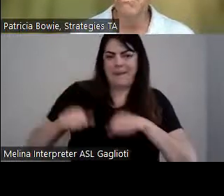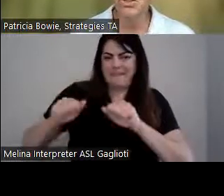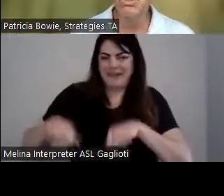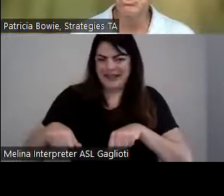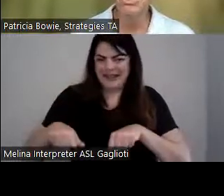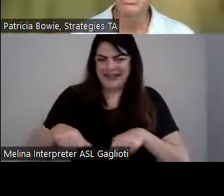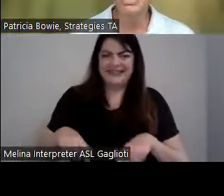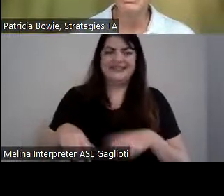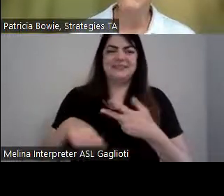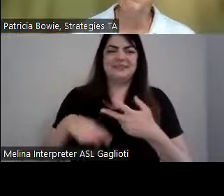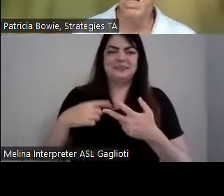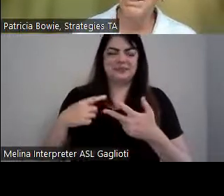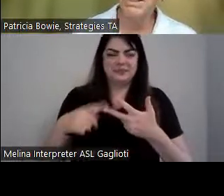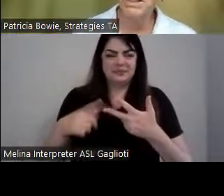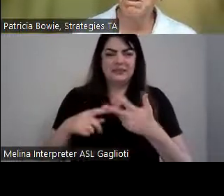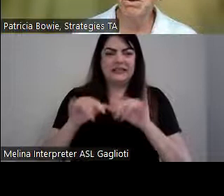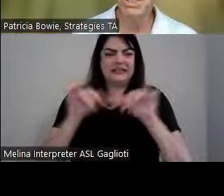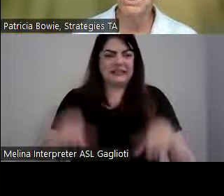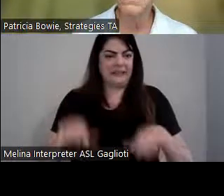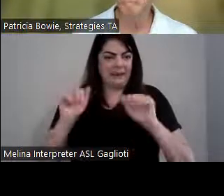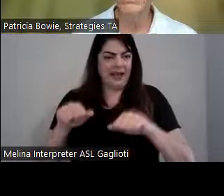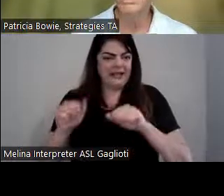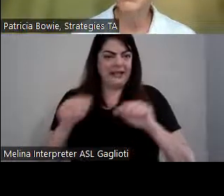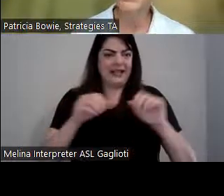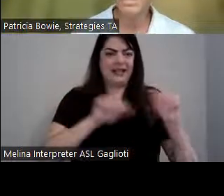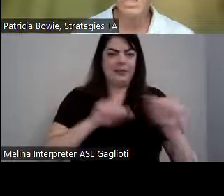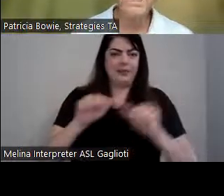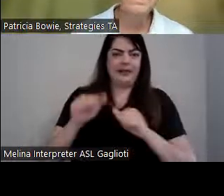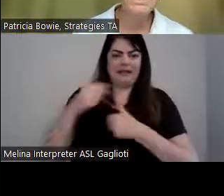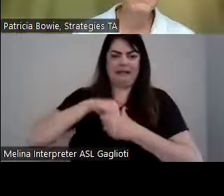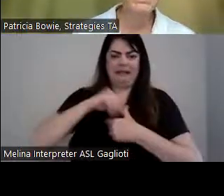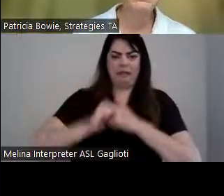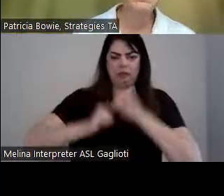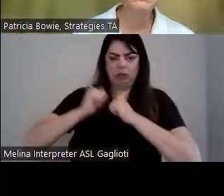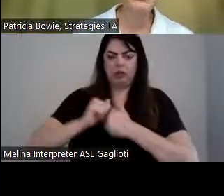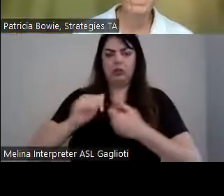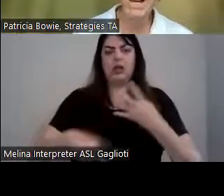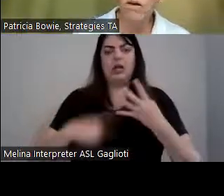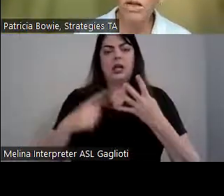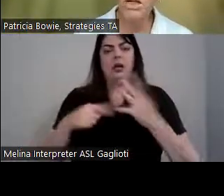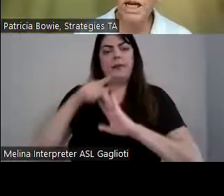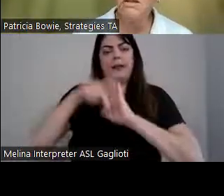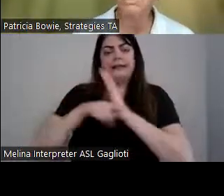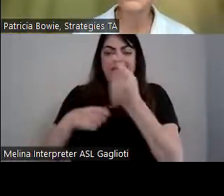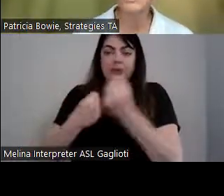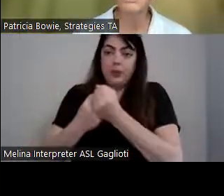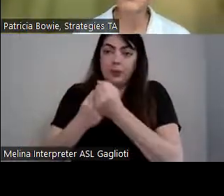your infrastructure, and the policy supports. So the idea of this is to have a collective understanding of what are